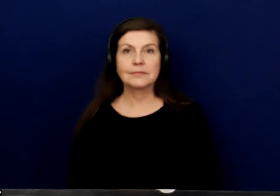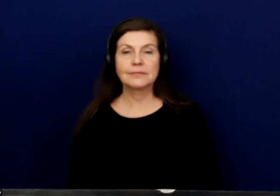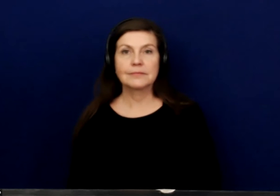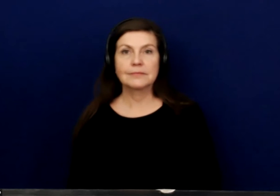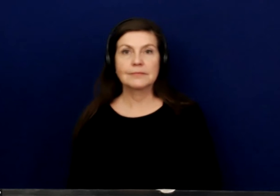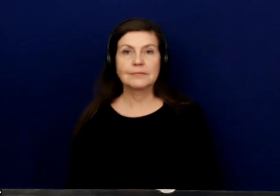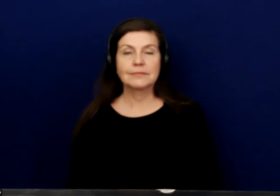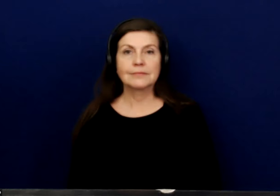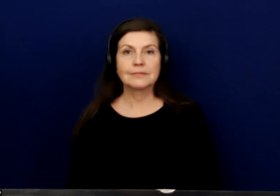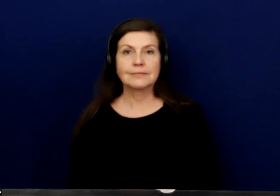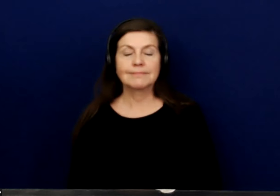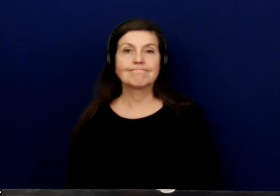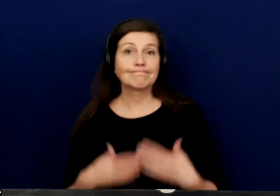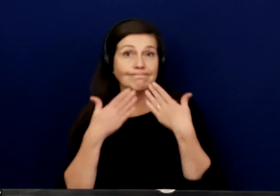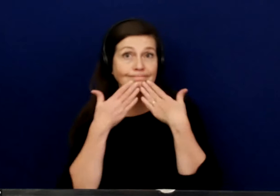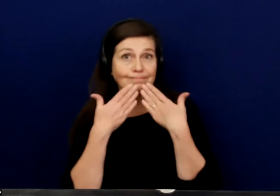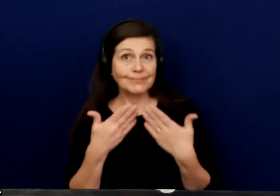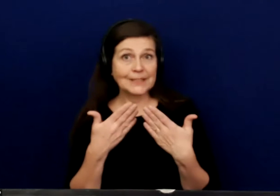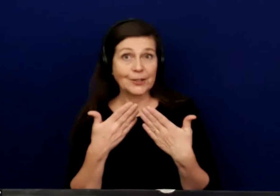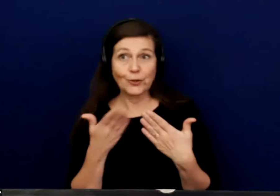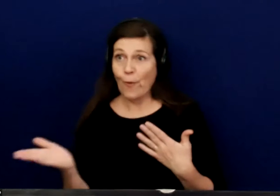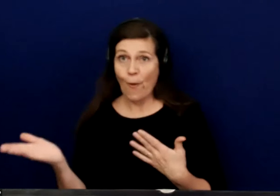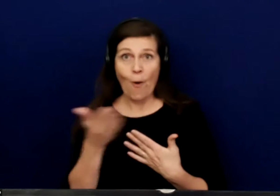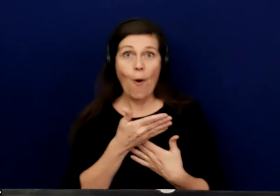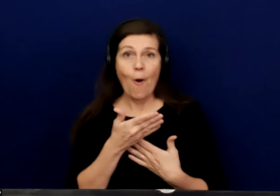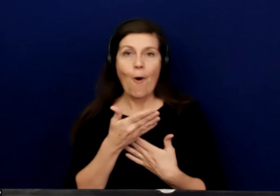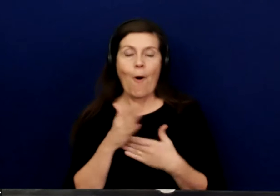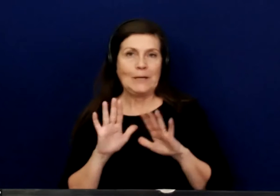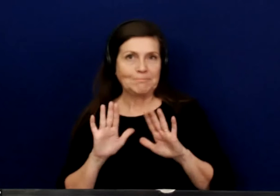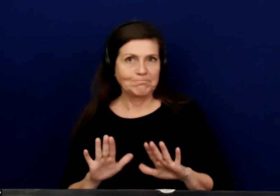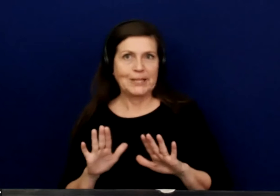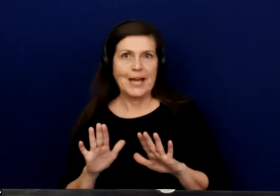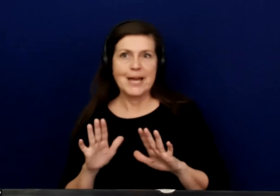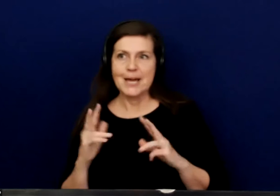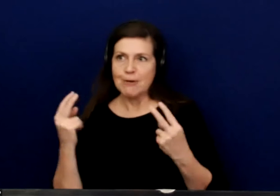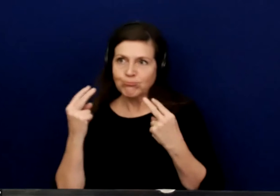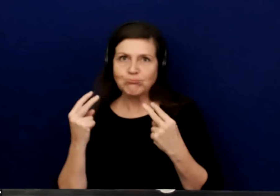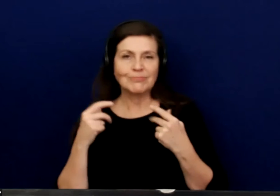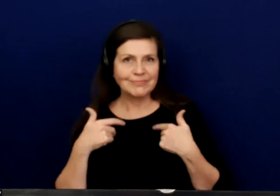So thank you everyone for staying with us, and